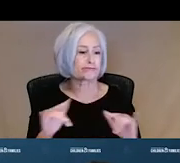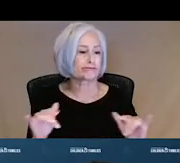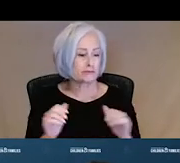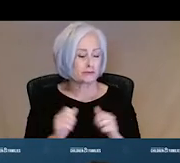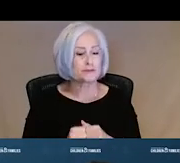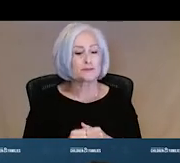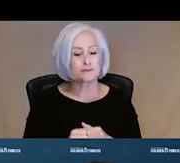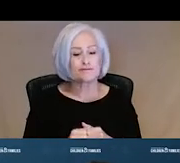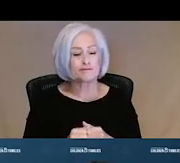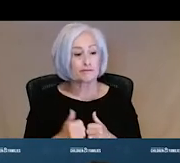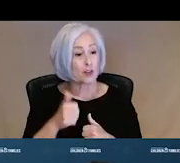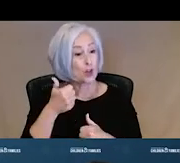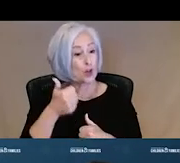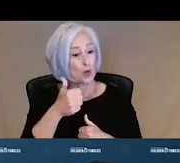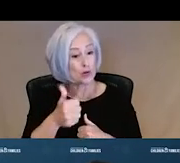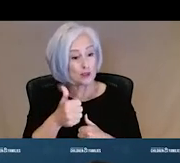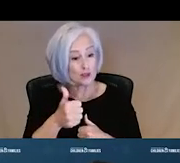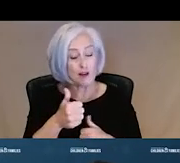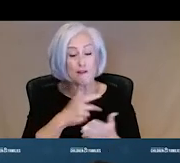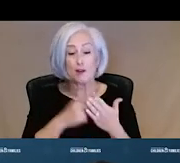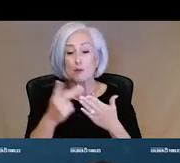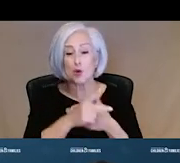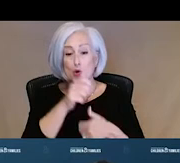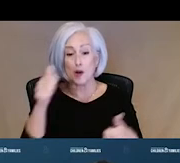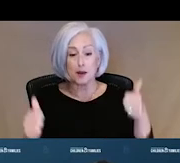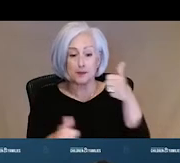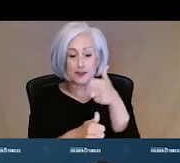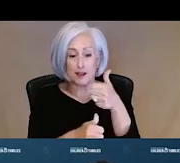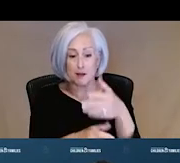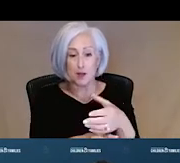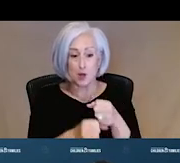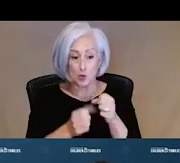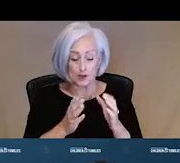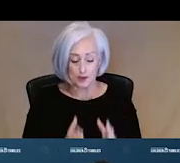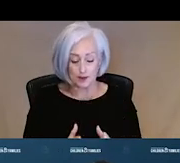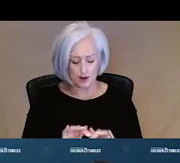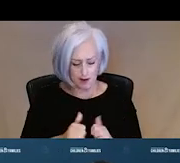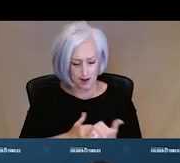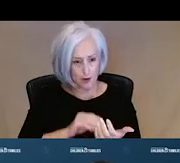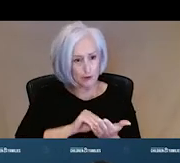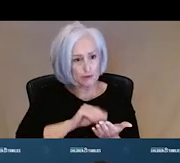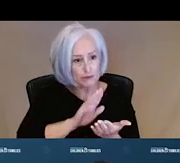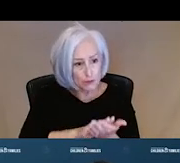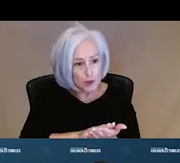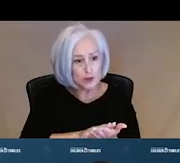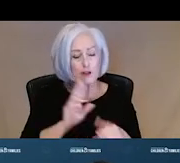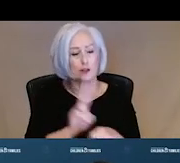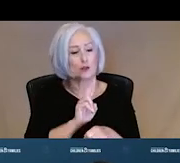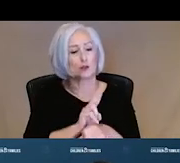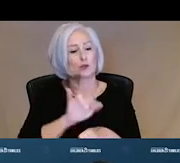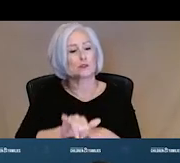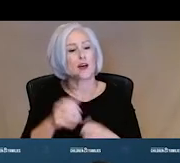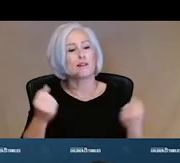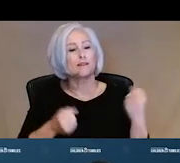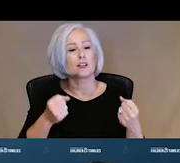Okay, if you're a program subrecipient, how should you document the use of the vehicle under the ARP sexual assault funding?